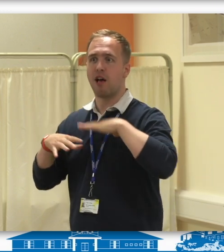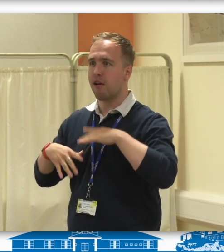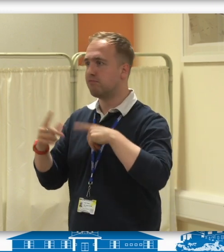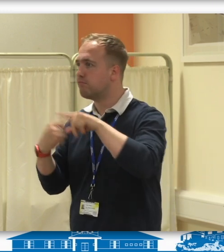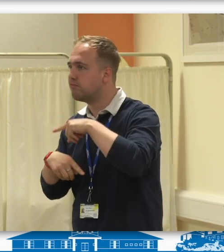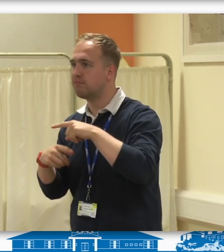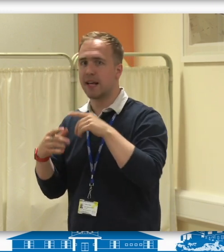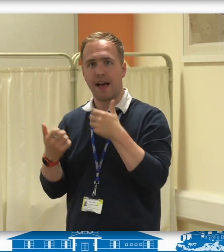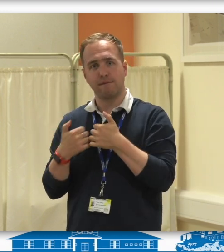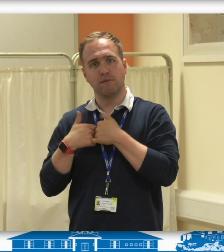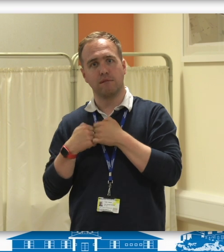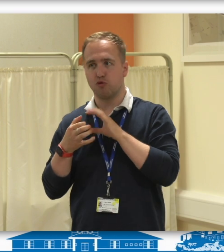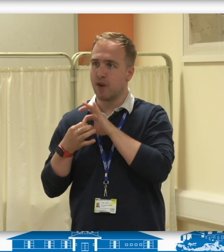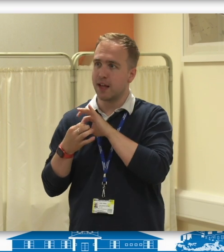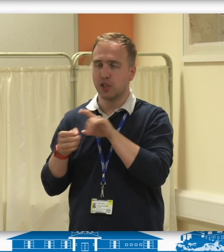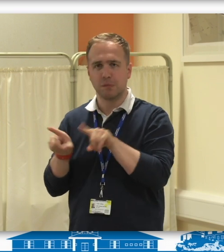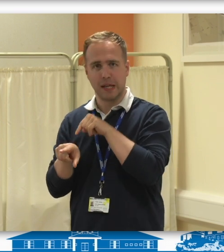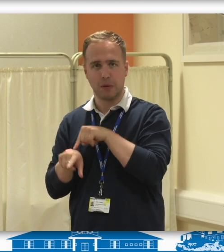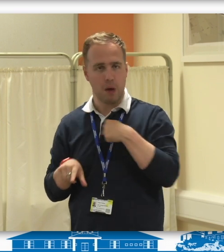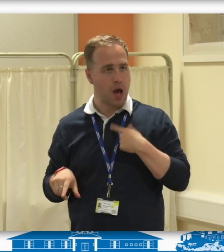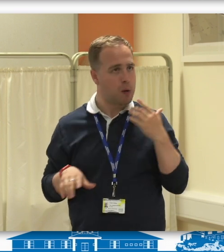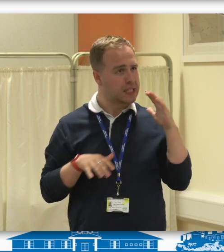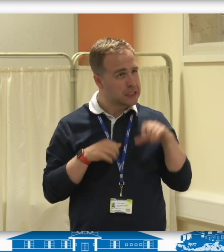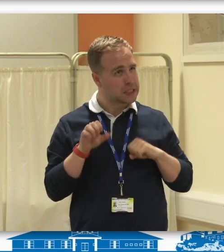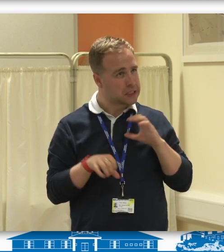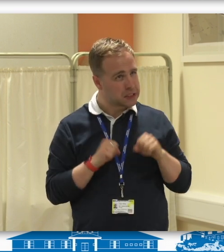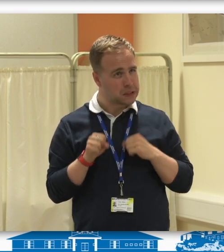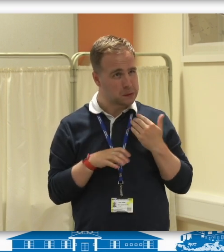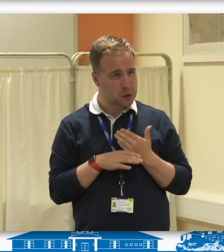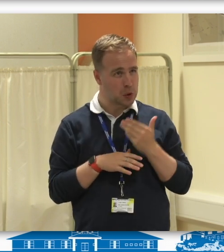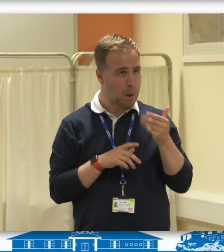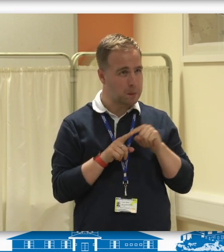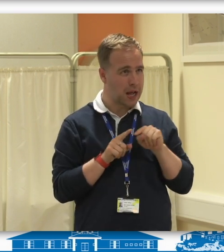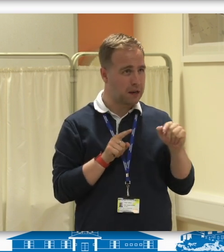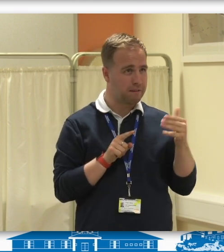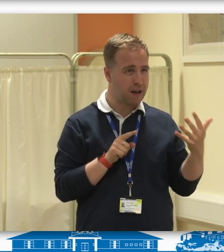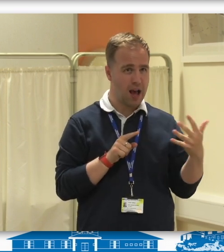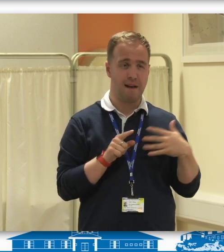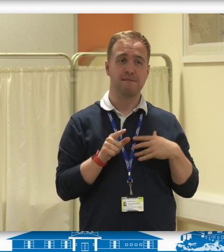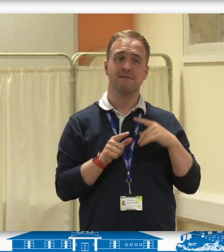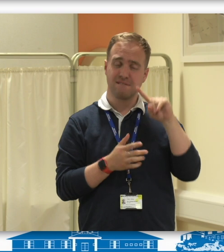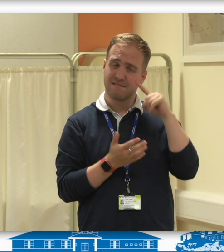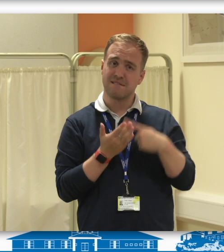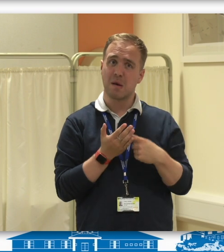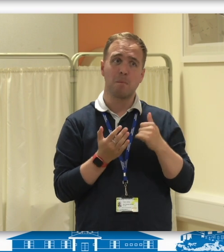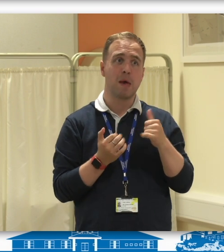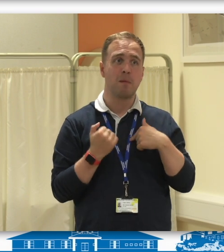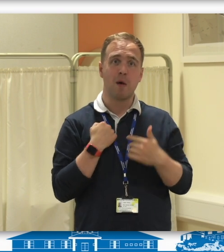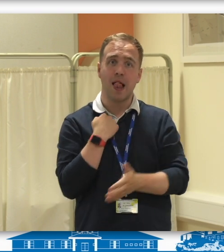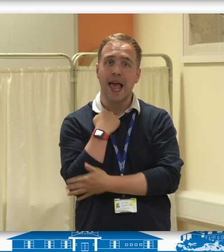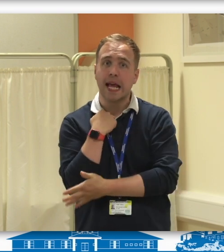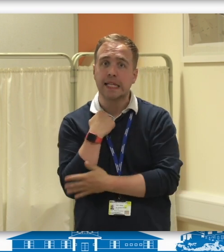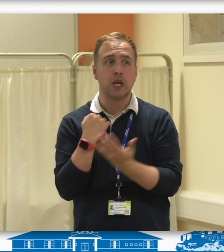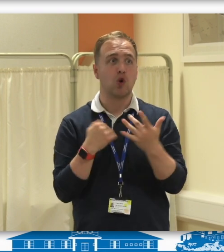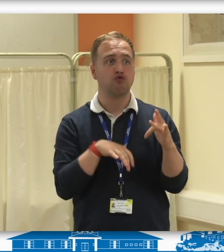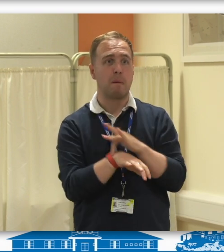maintain romantic relationships. I was barely holding on to my 9 to 5. I came to the conclusion that maybe I was just lazy or